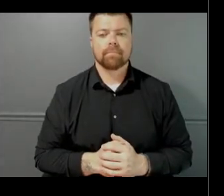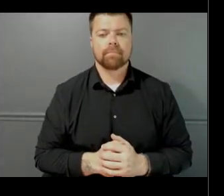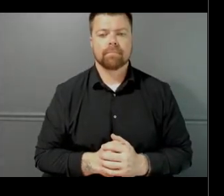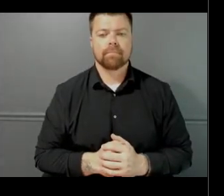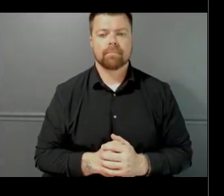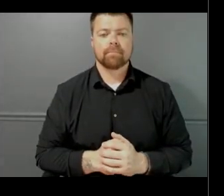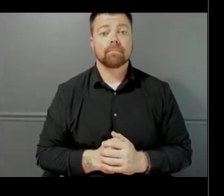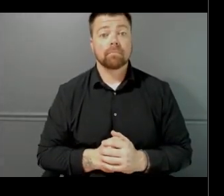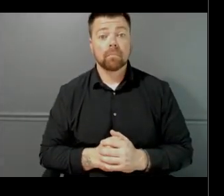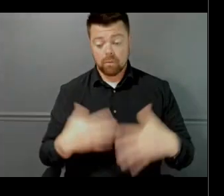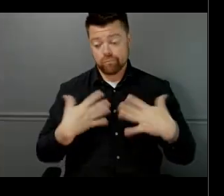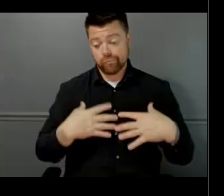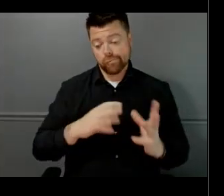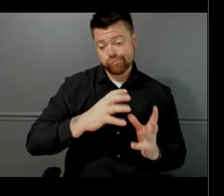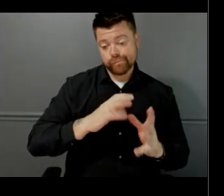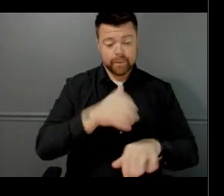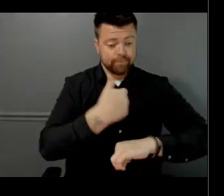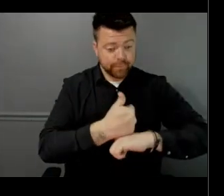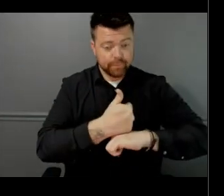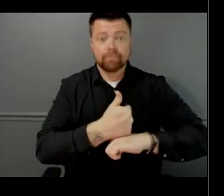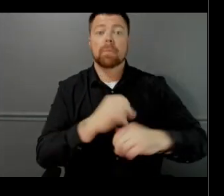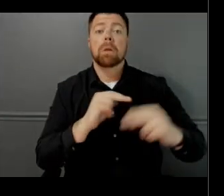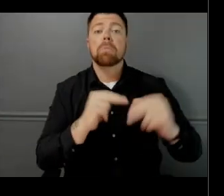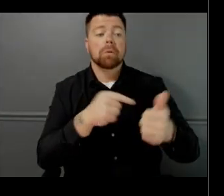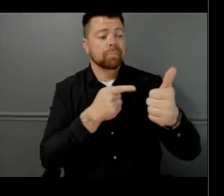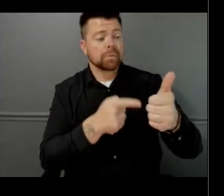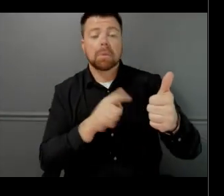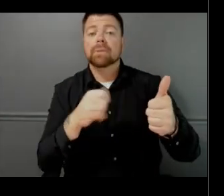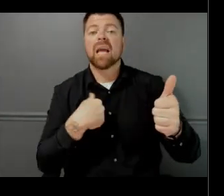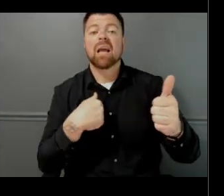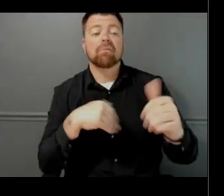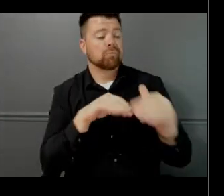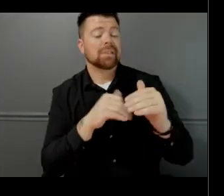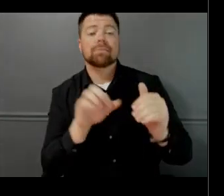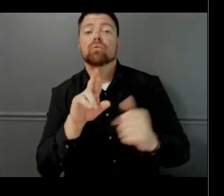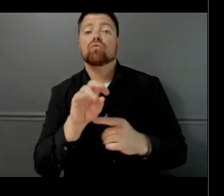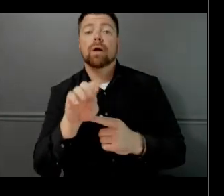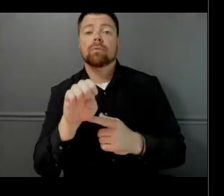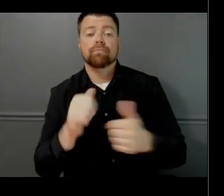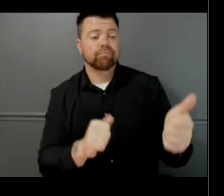Laundry facilities must be on an accessible route.